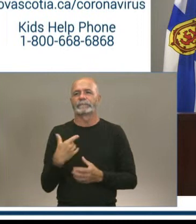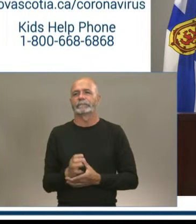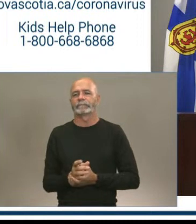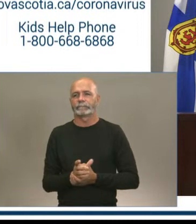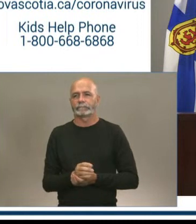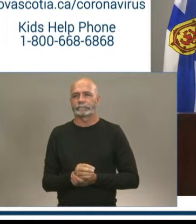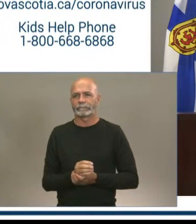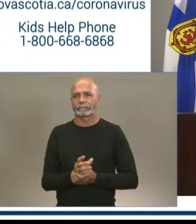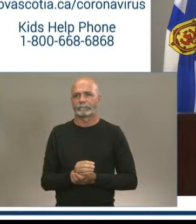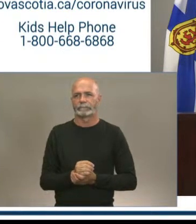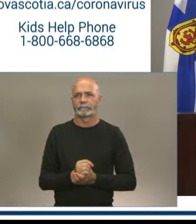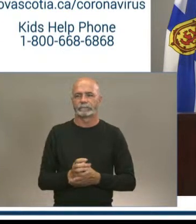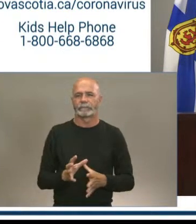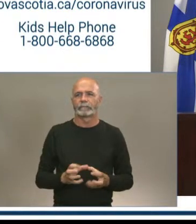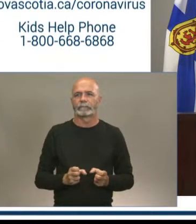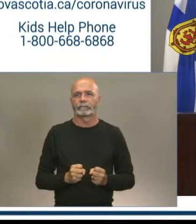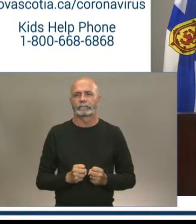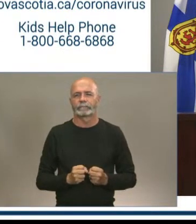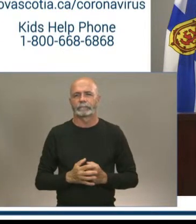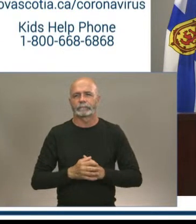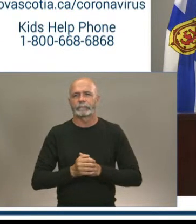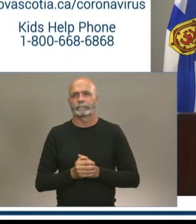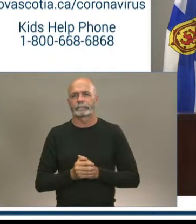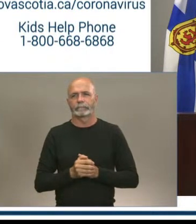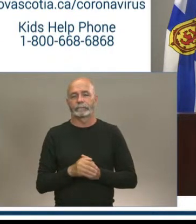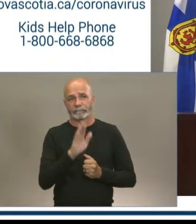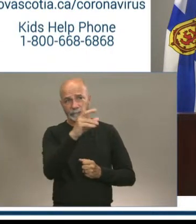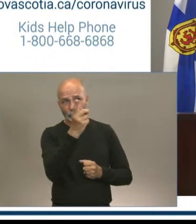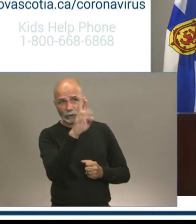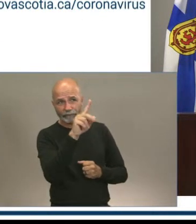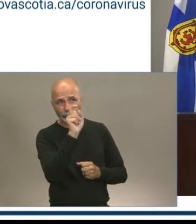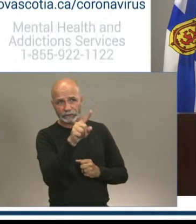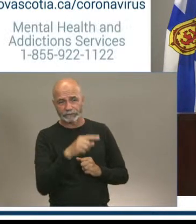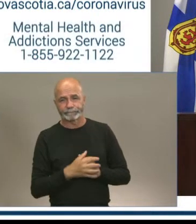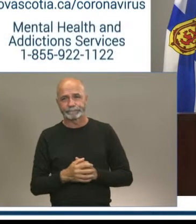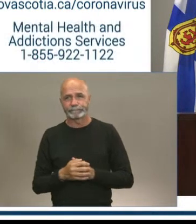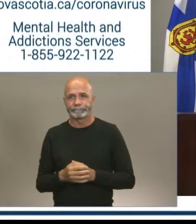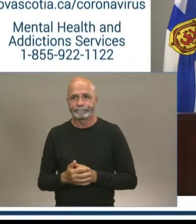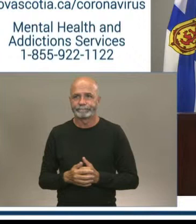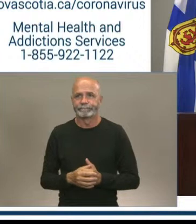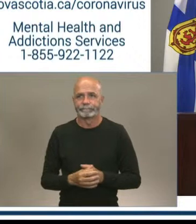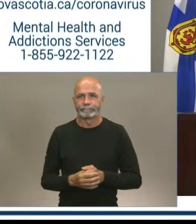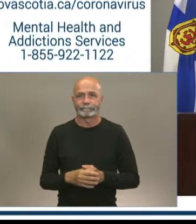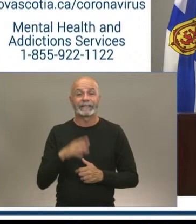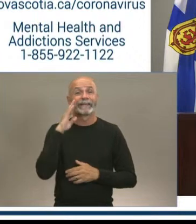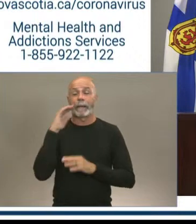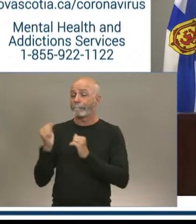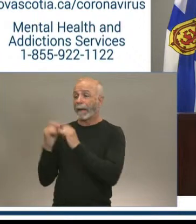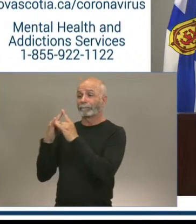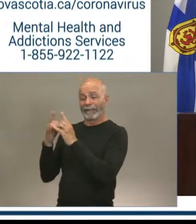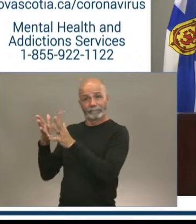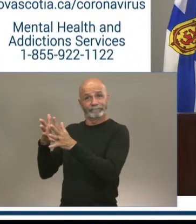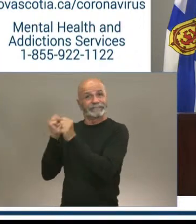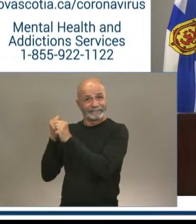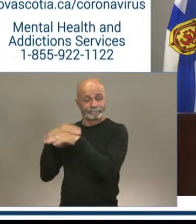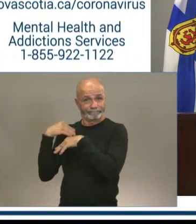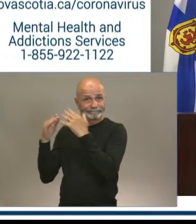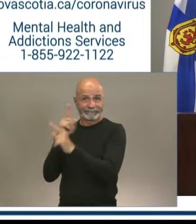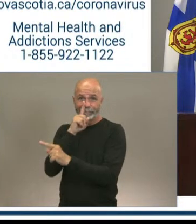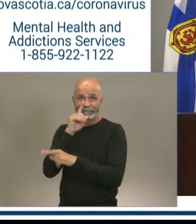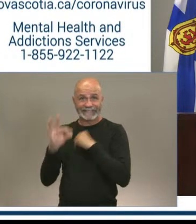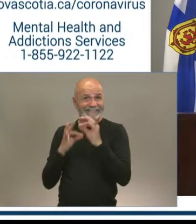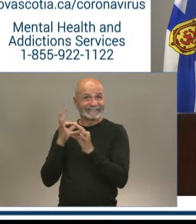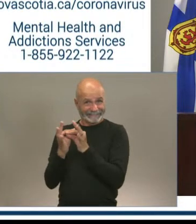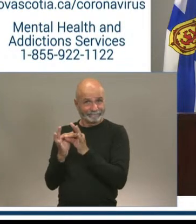Thanks. I'm wondering, Dr. Strang, we have the rapid testing pop-up, and I'm not sure how much you can speak to